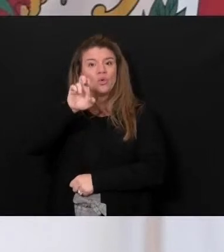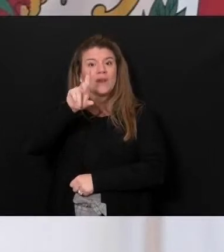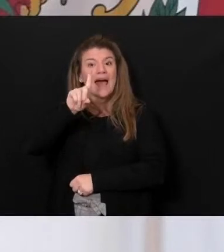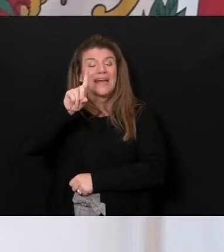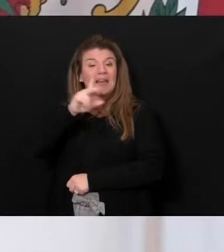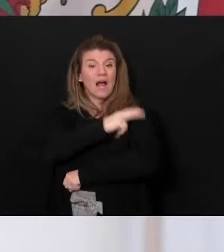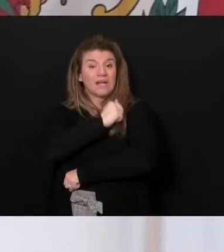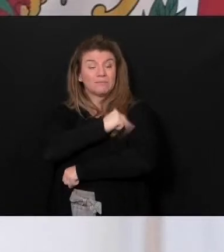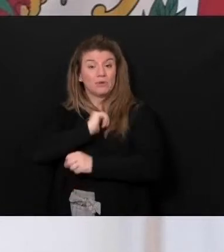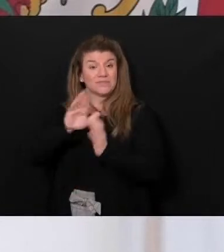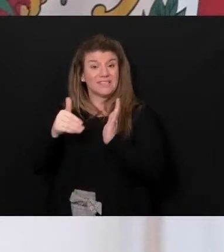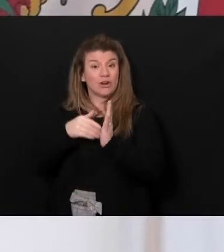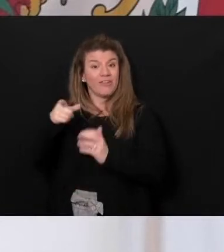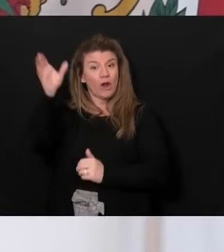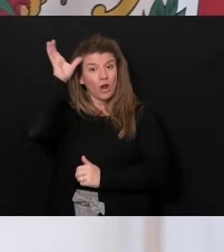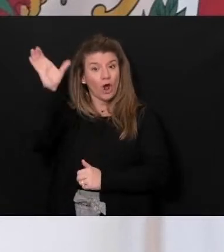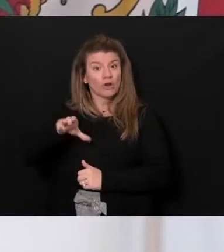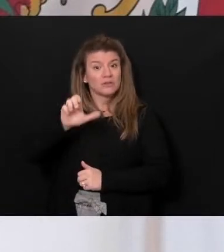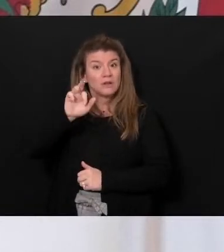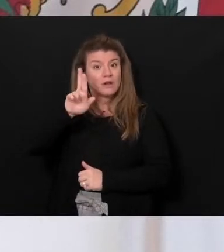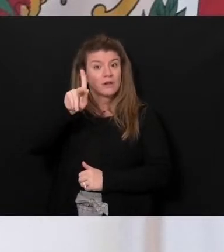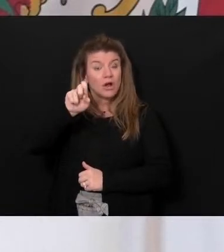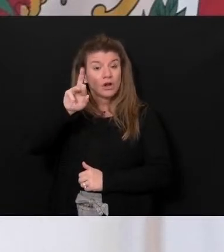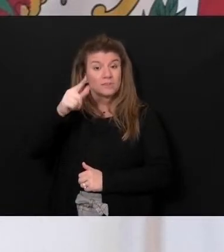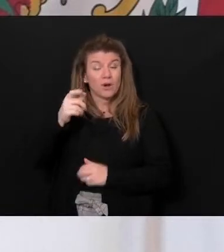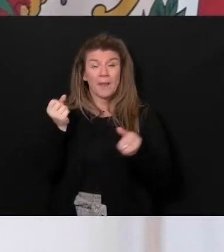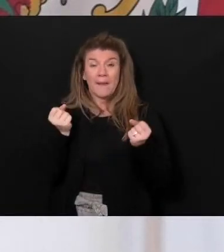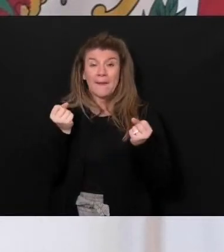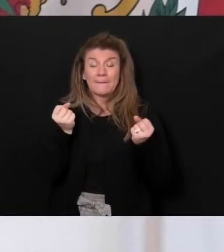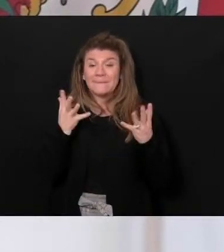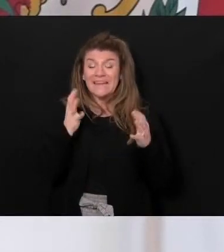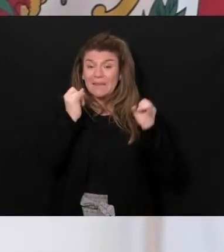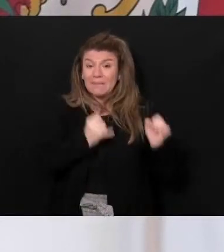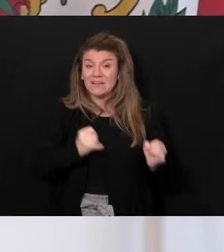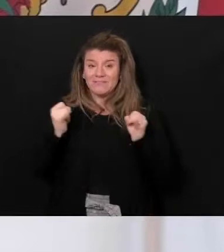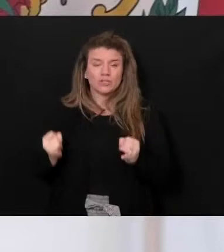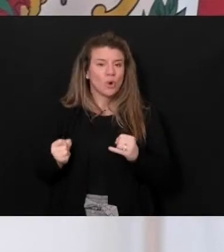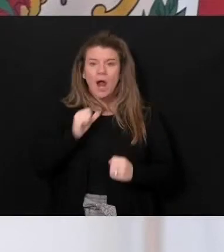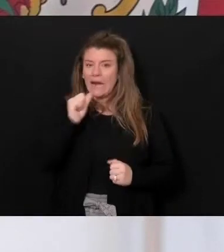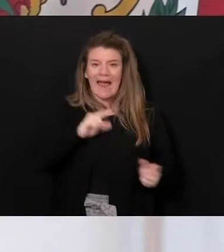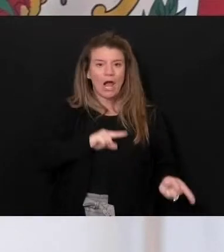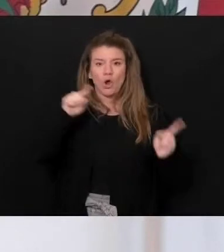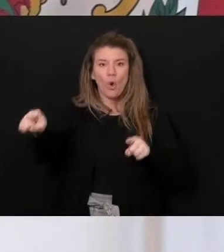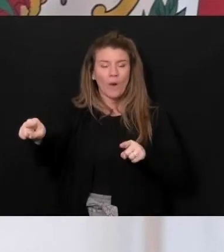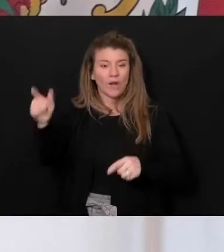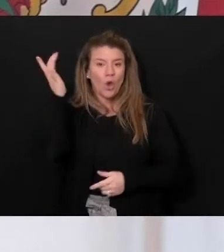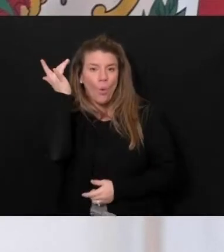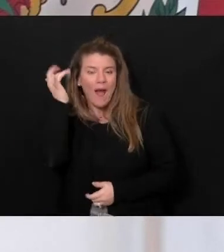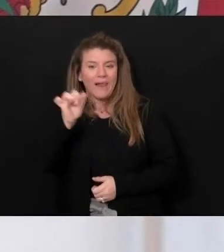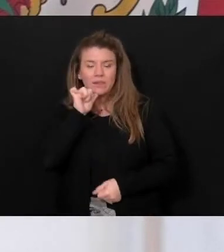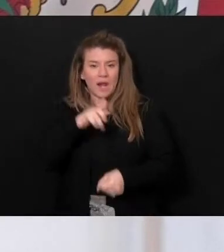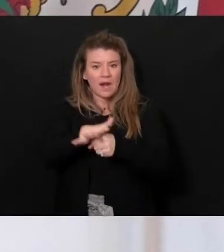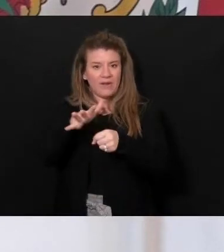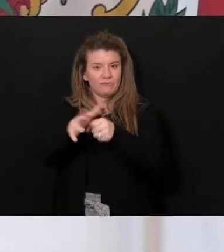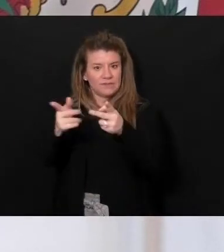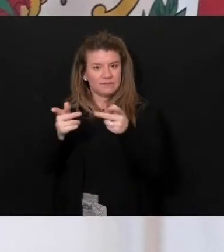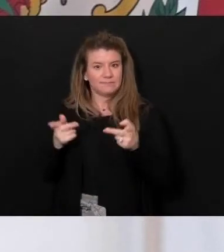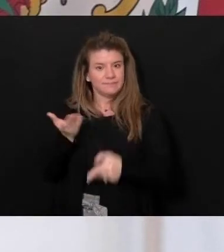Clarksburg. Many individuals are delaying care because there are no beds available